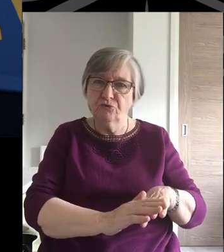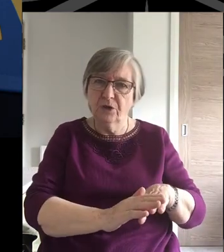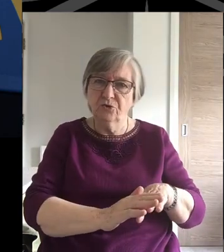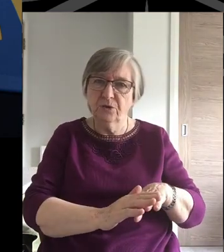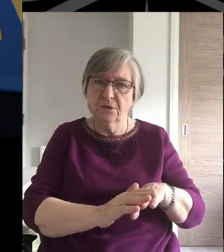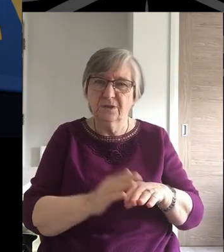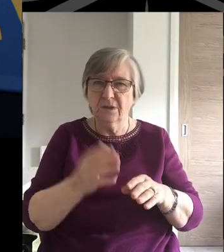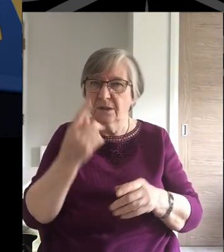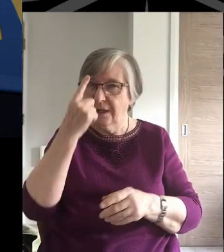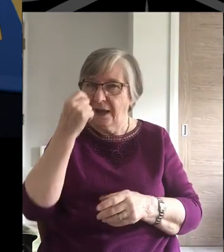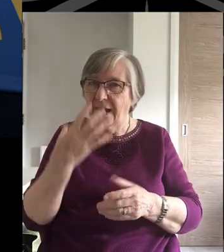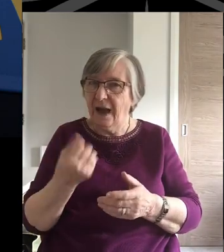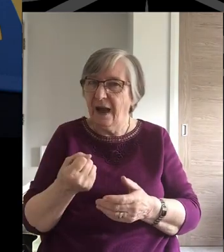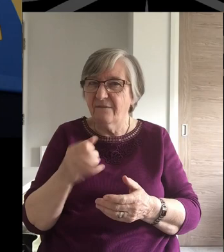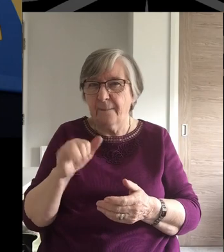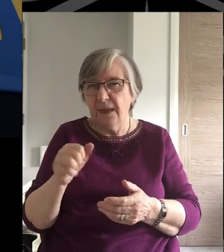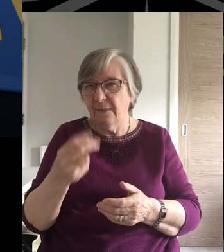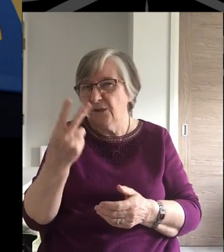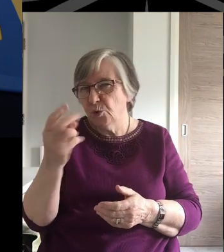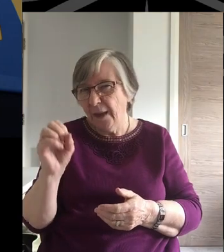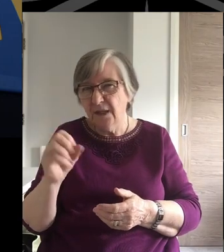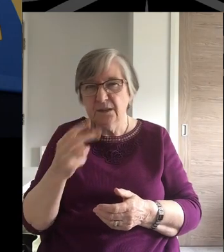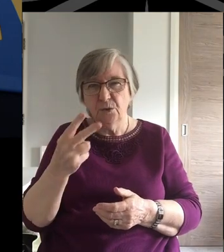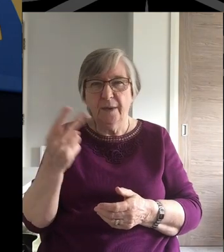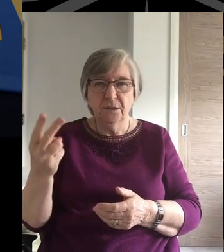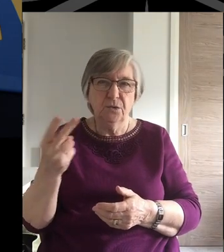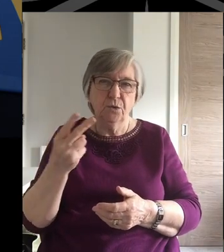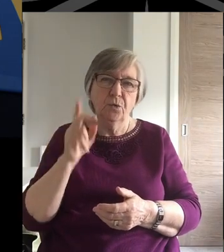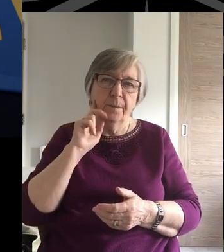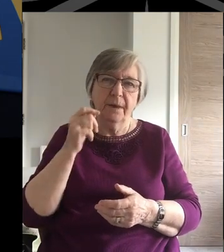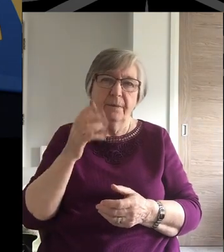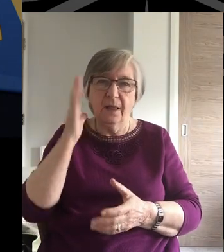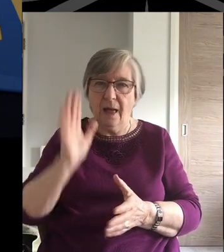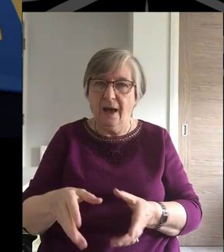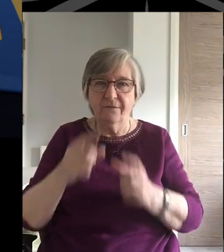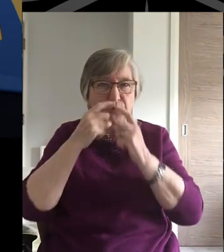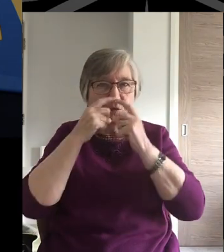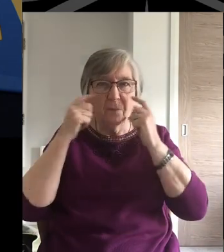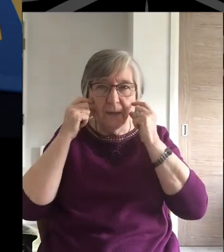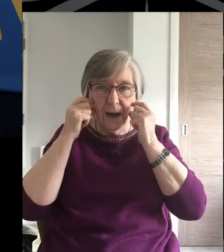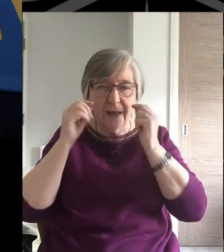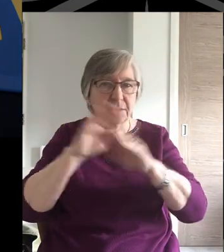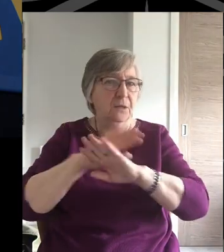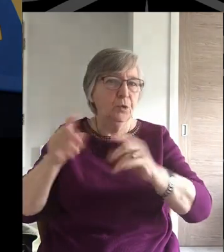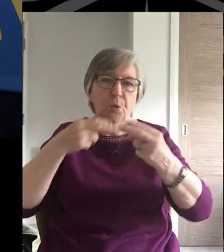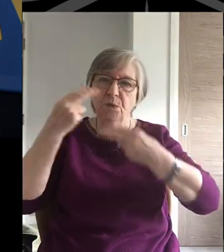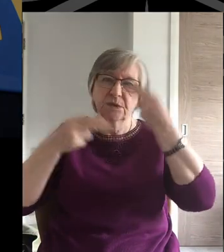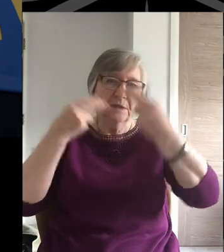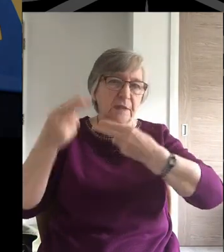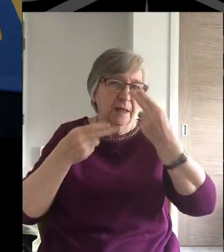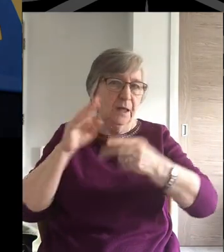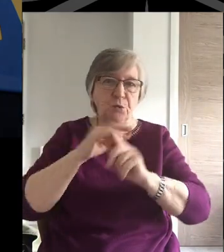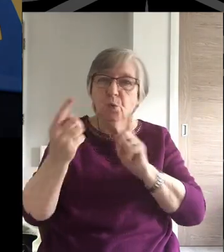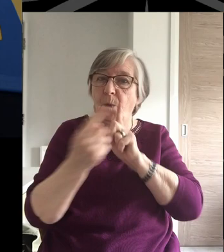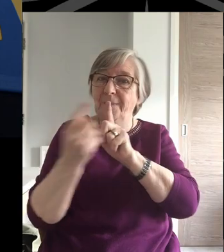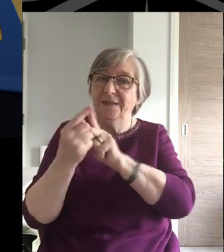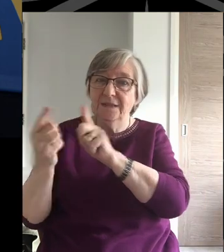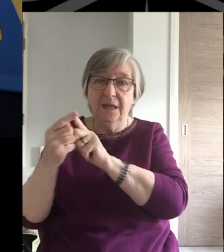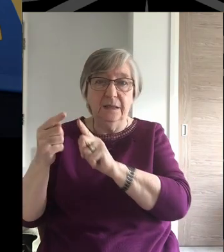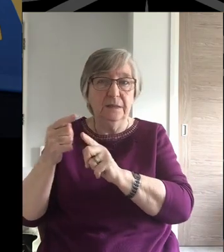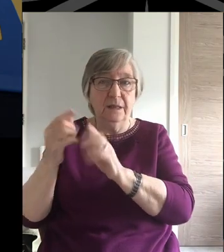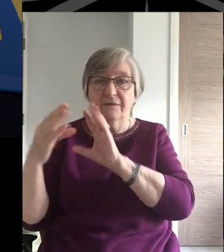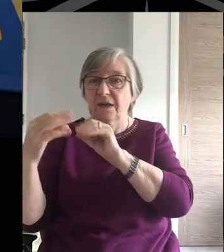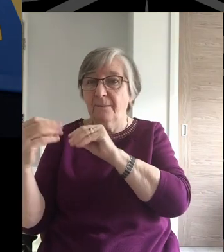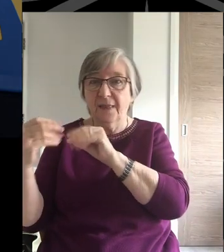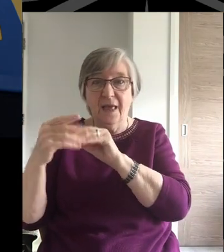be able to have about 20 plus folk here. We still have to wear face masks. There will be no singing. There will be certainly no meeting up with one another and having